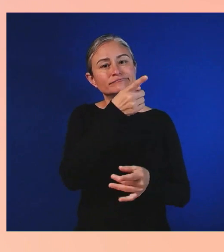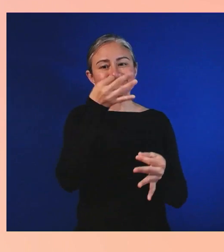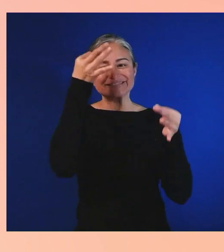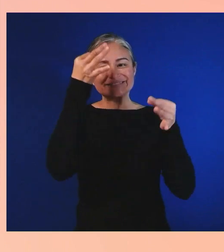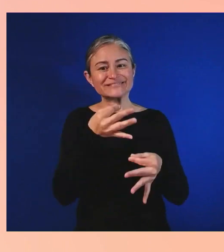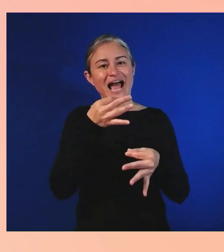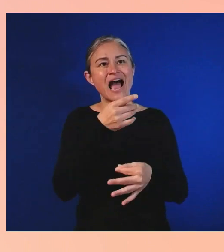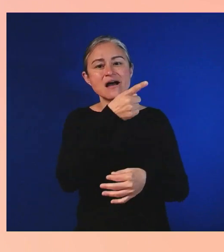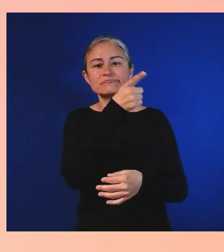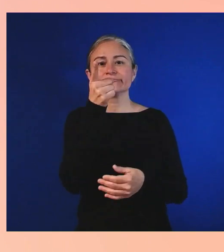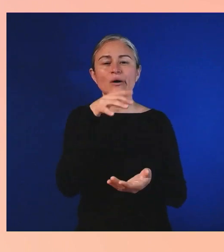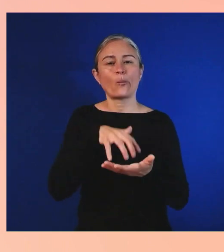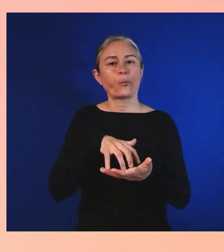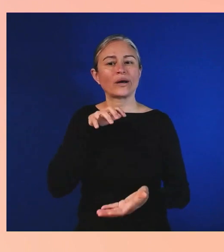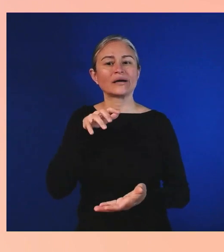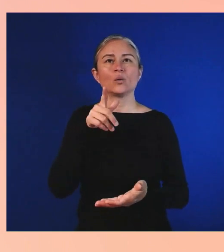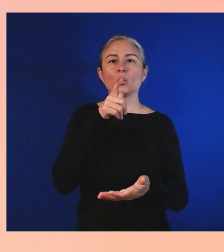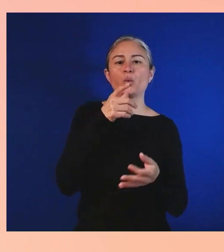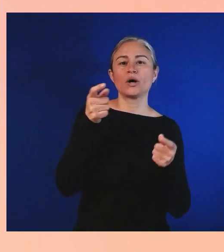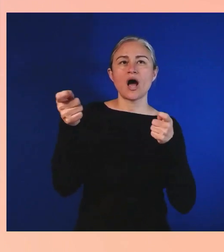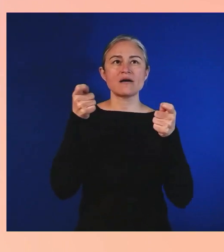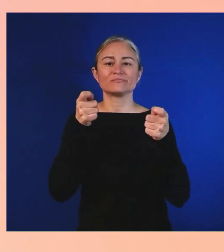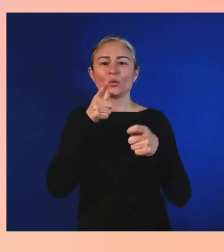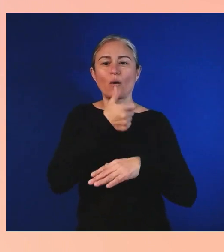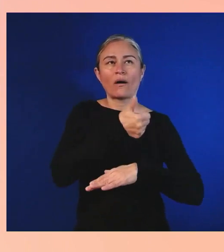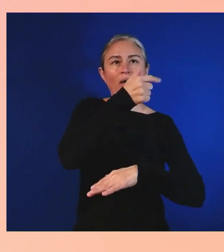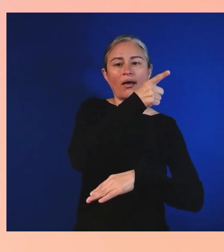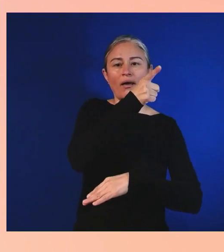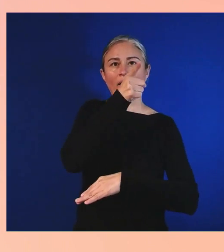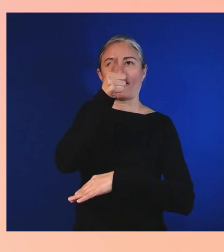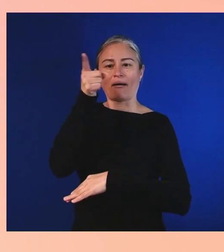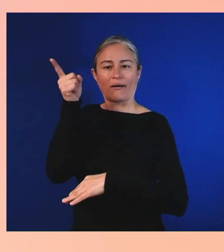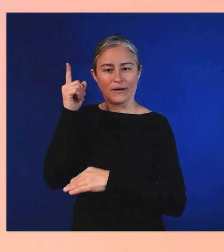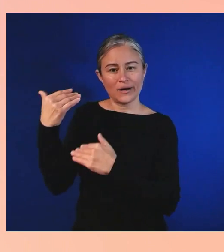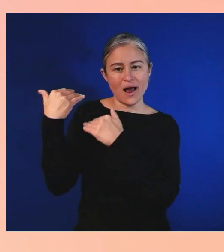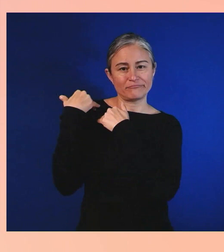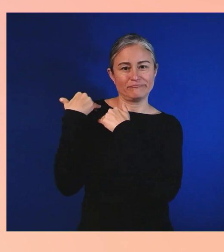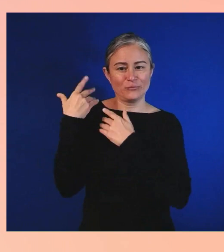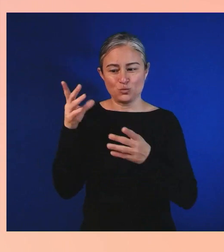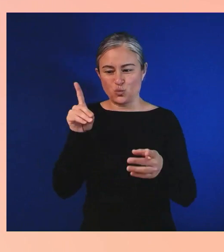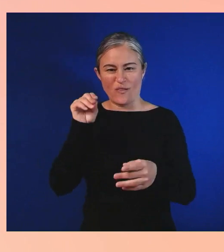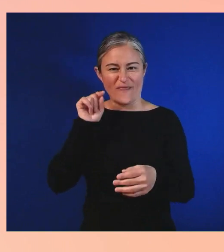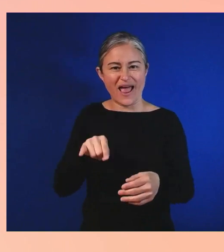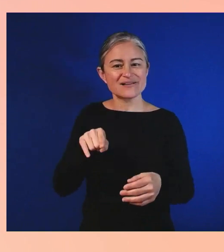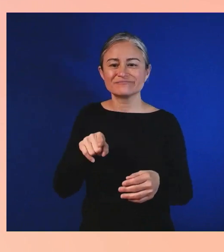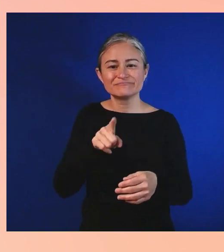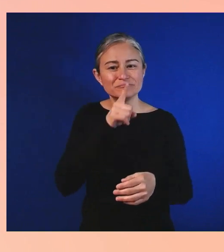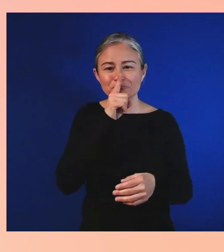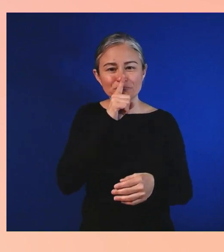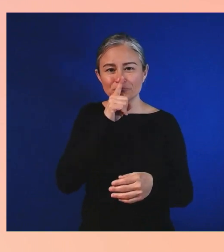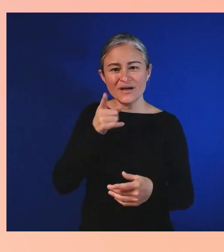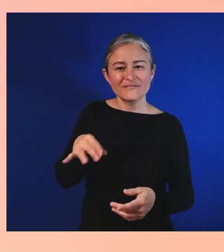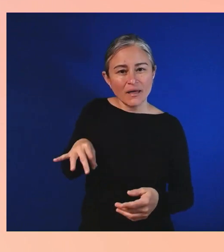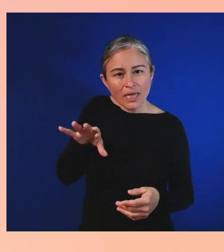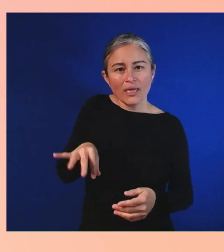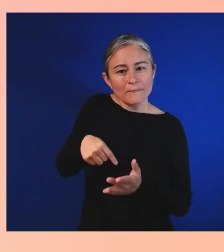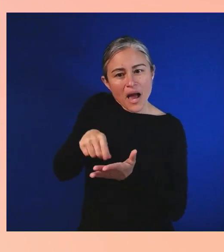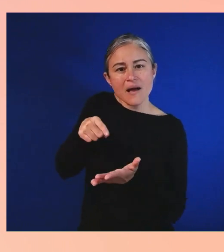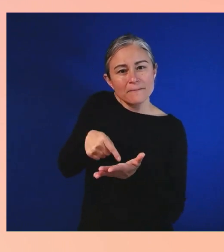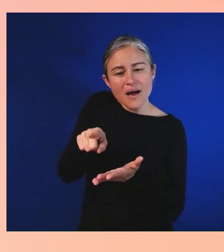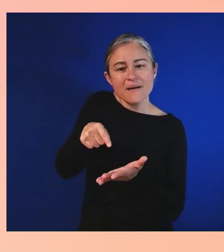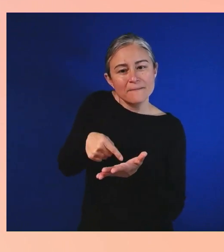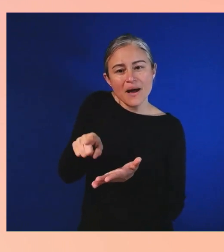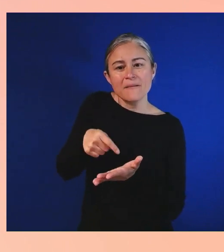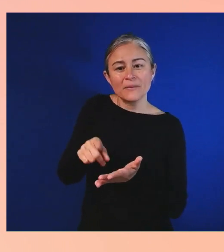plan. A public utility at this point in the year 2023, it should